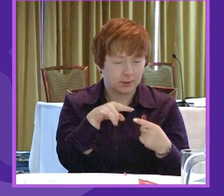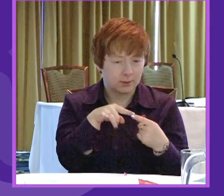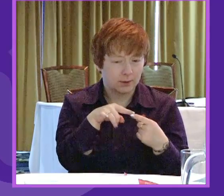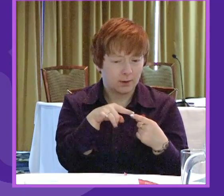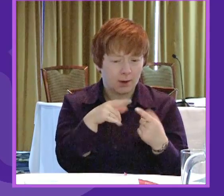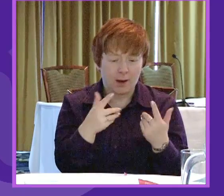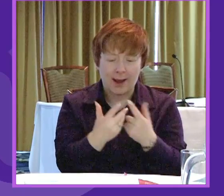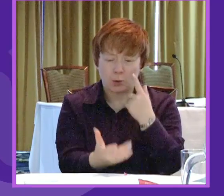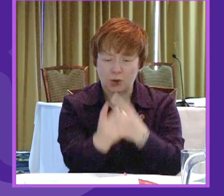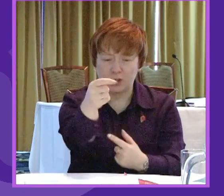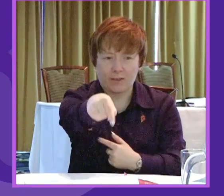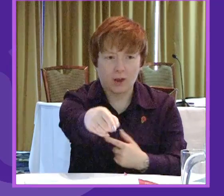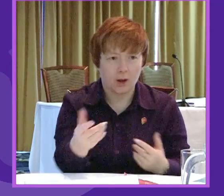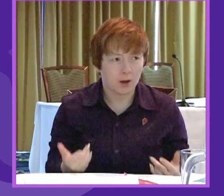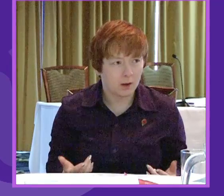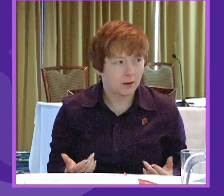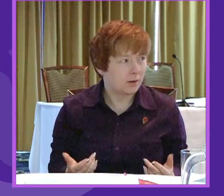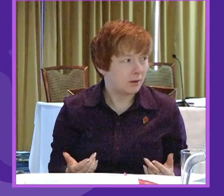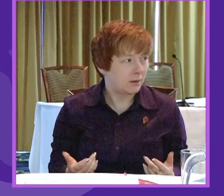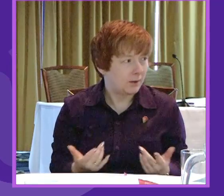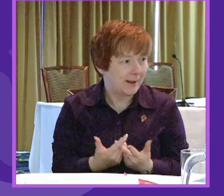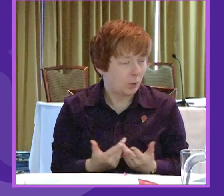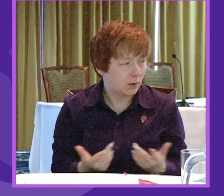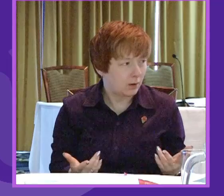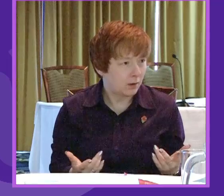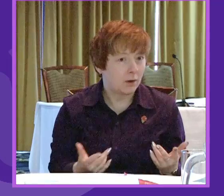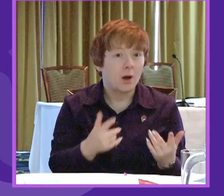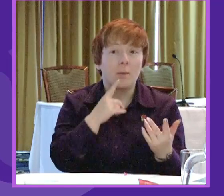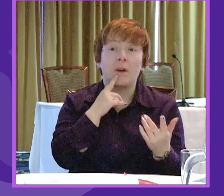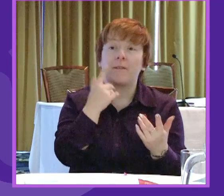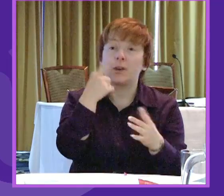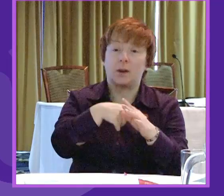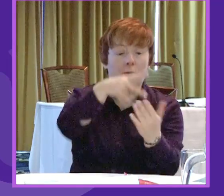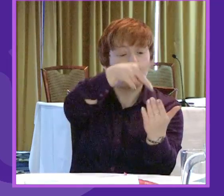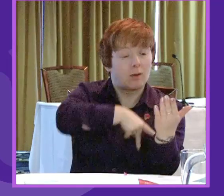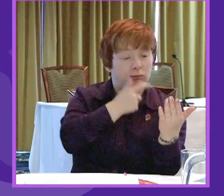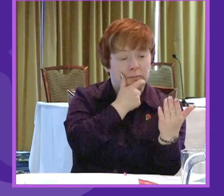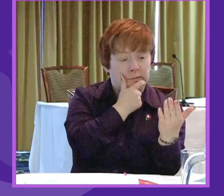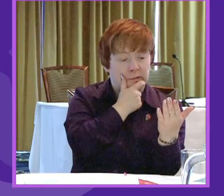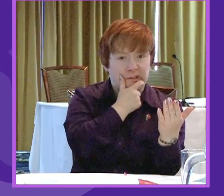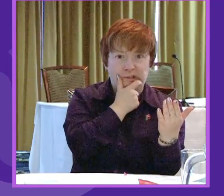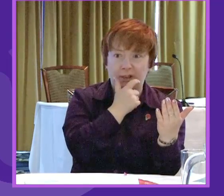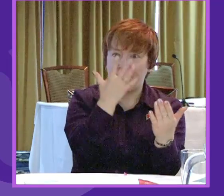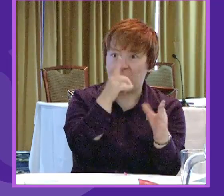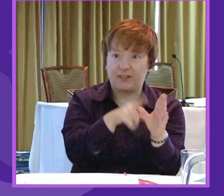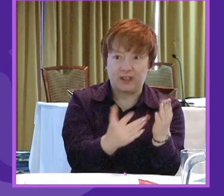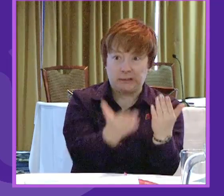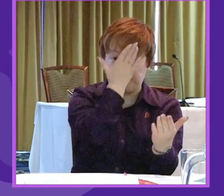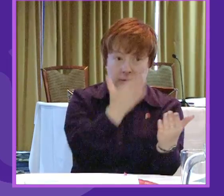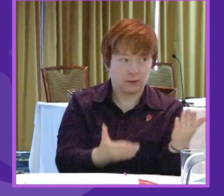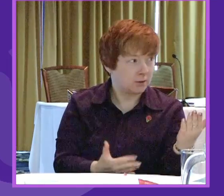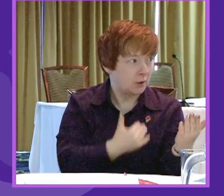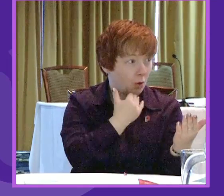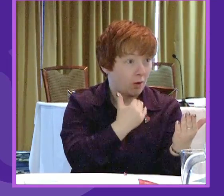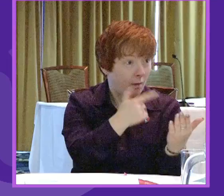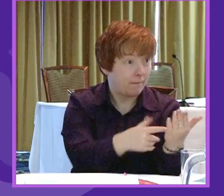we can discuss today, are how do we get there? Because first of all, actually, when I read it, I thought, oh my gosh, 5